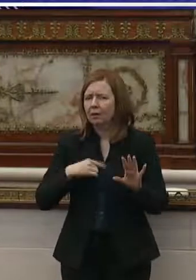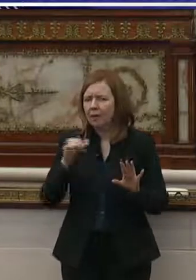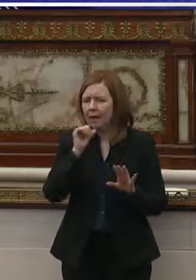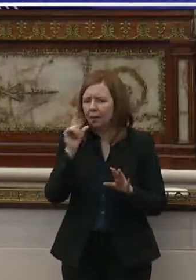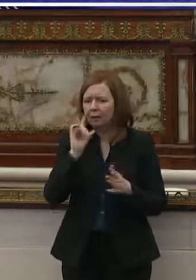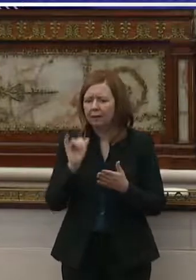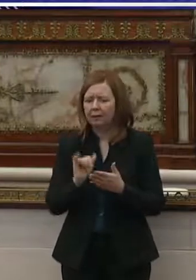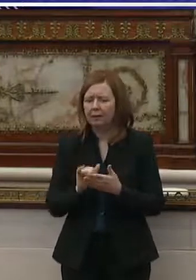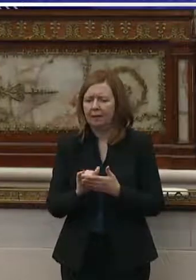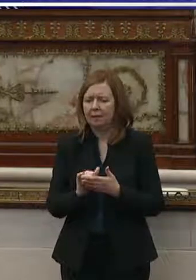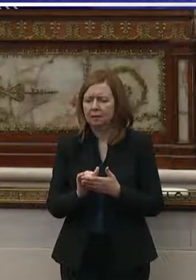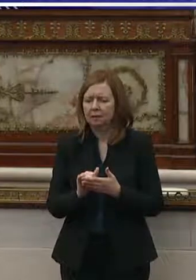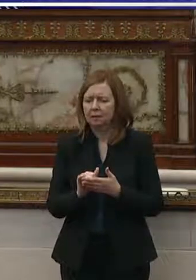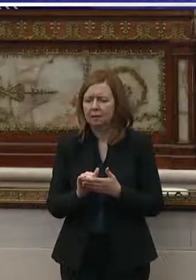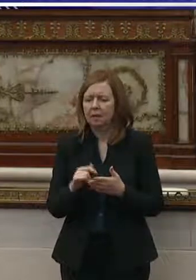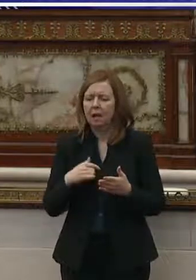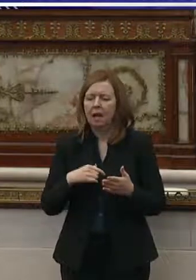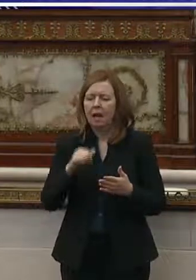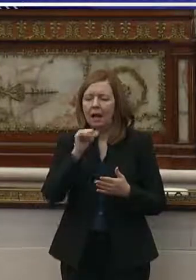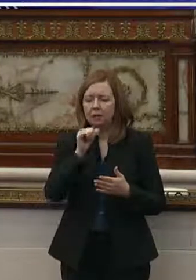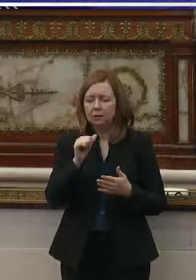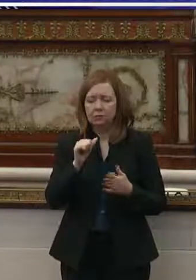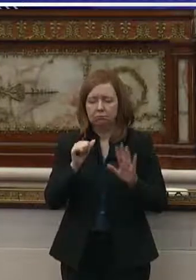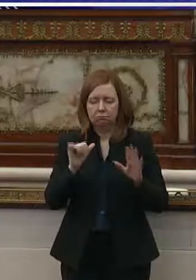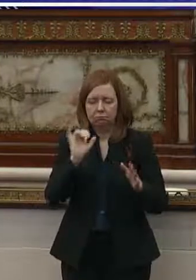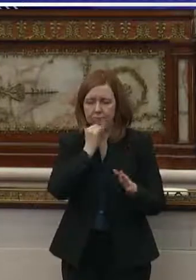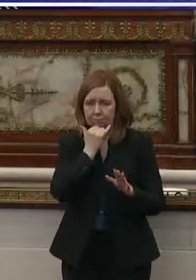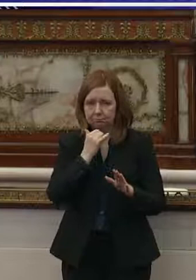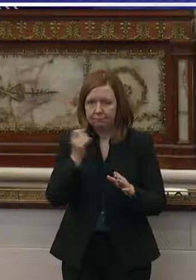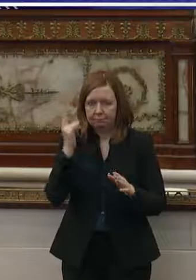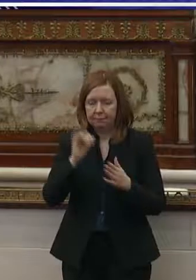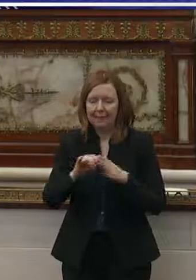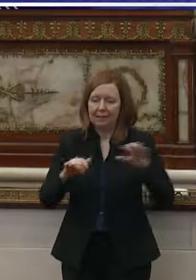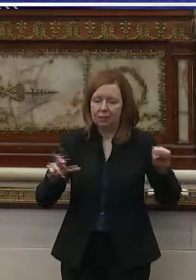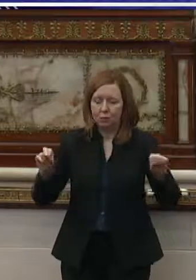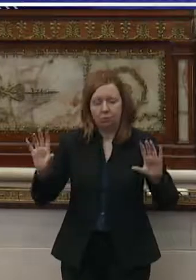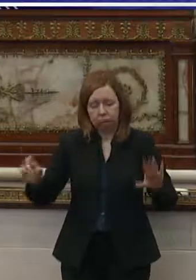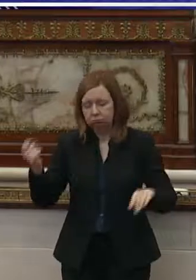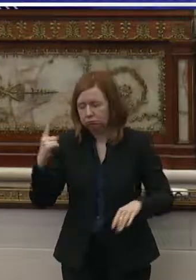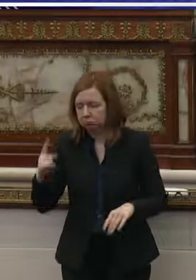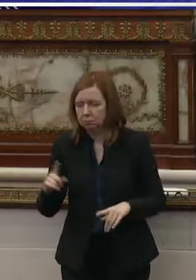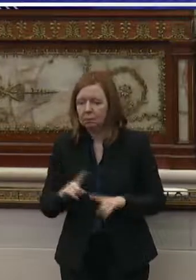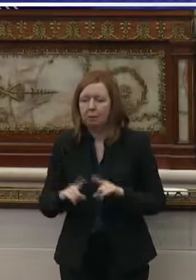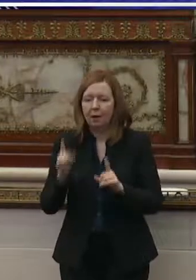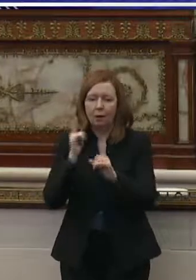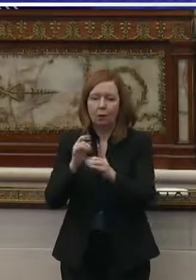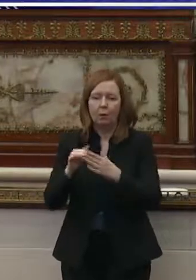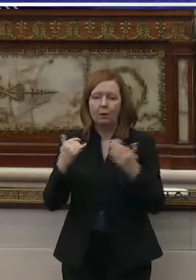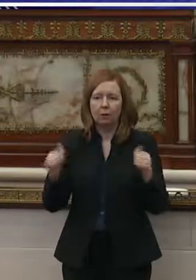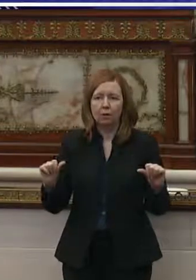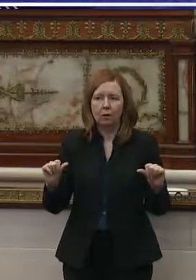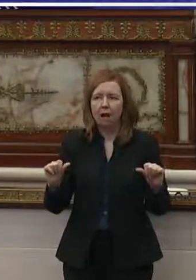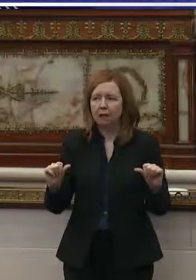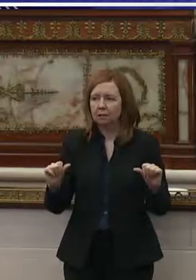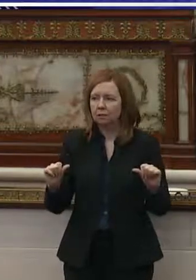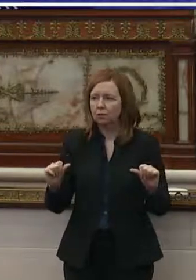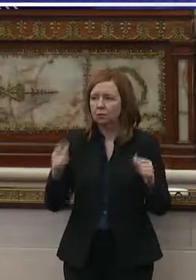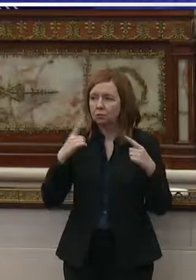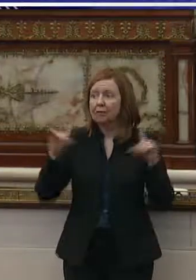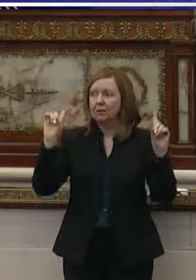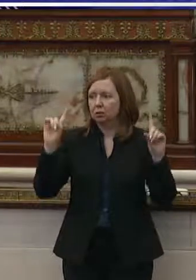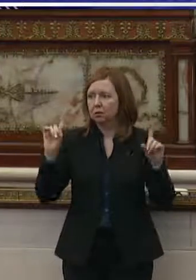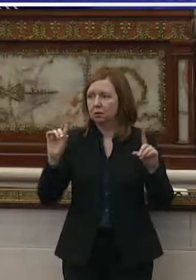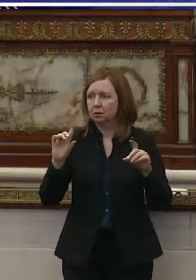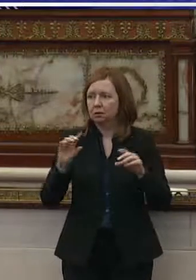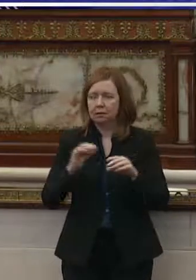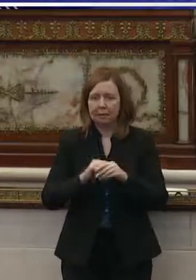think it's I was not under the misunderstanding that it was a yes or no thing. It was a goal that we're trying to reach in